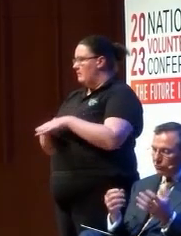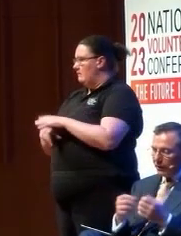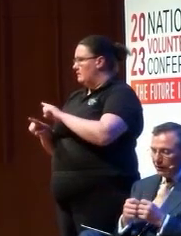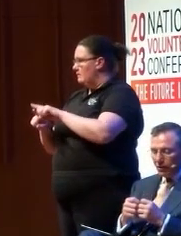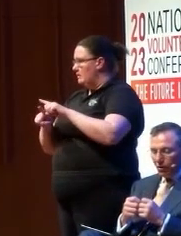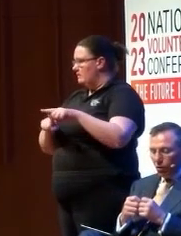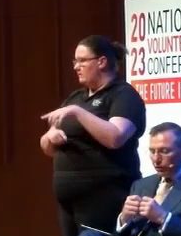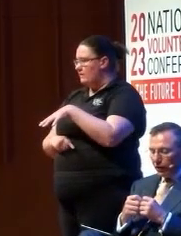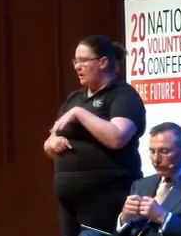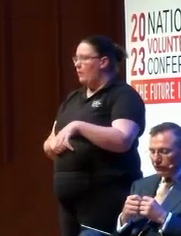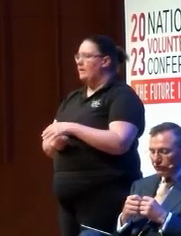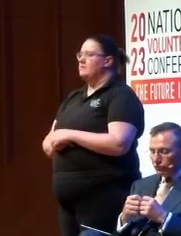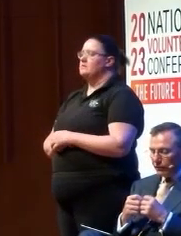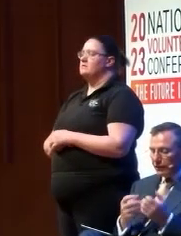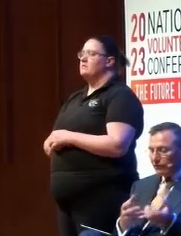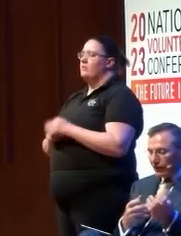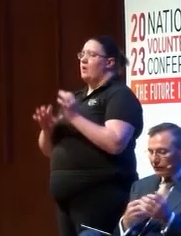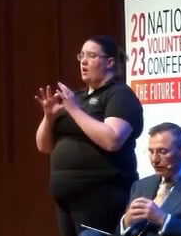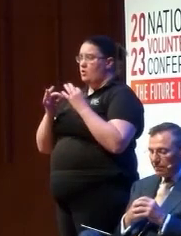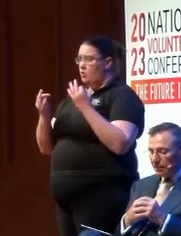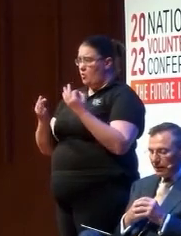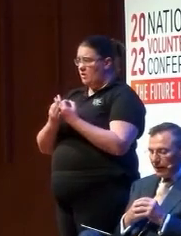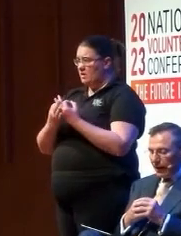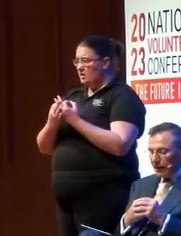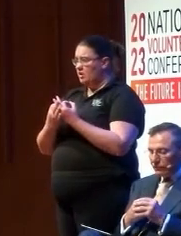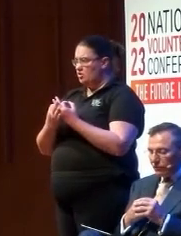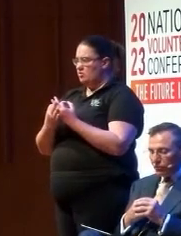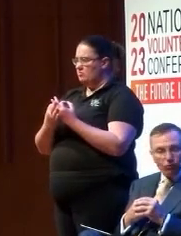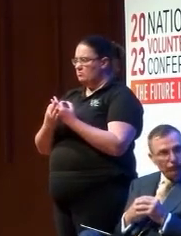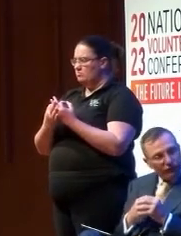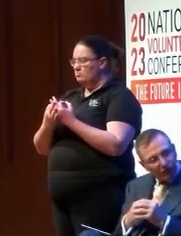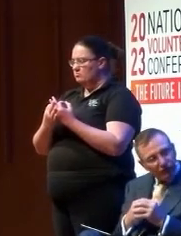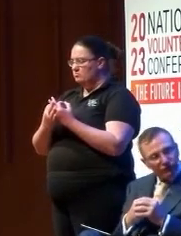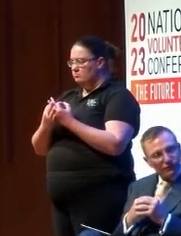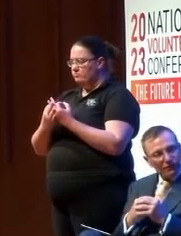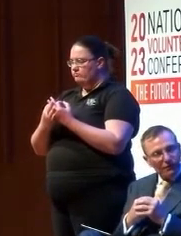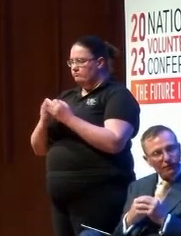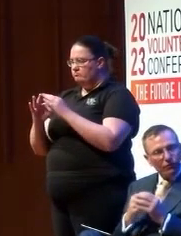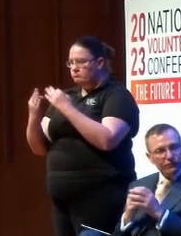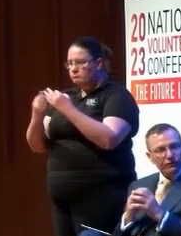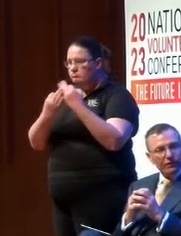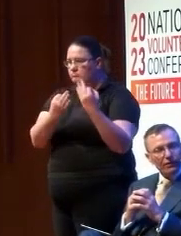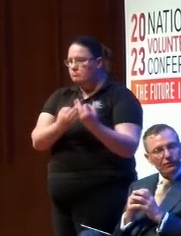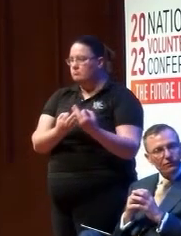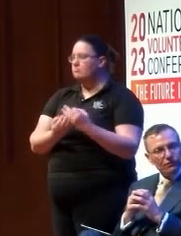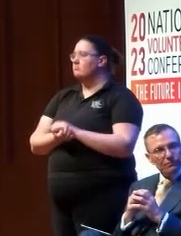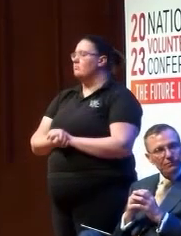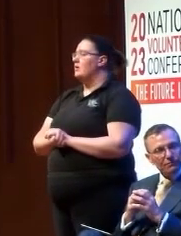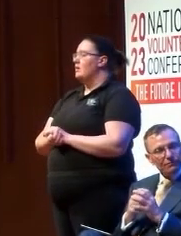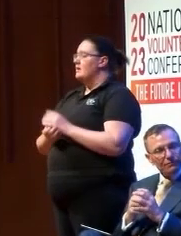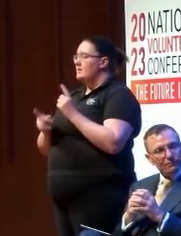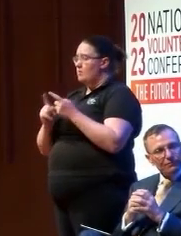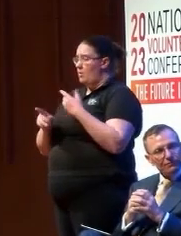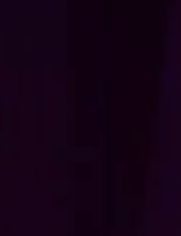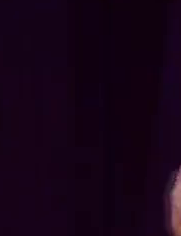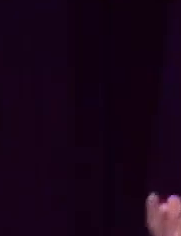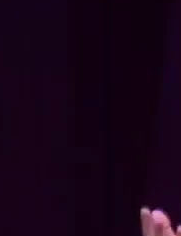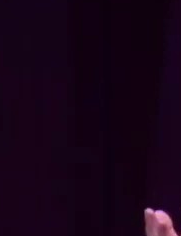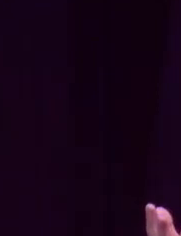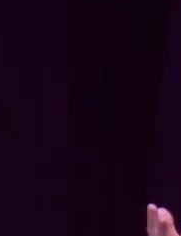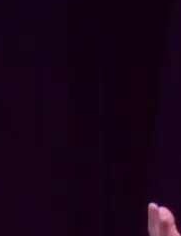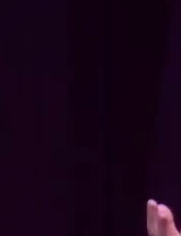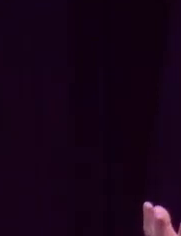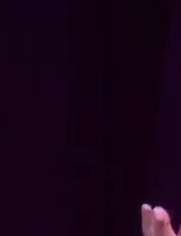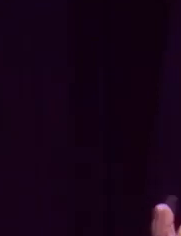dialogue between organisations within a sector and across sectors in the volunteering ecosystem? Yeah, I think there's a couple of